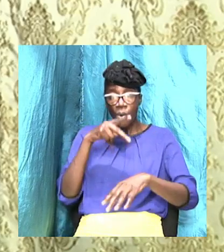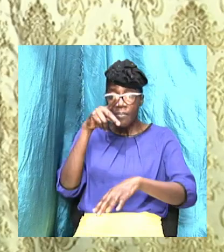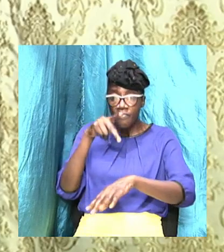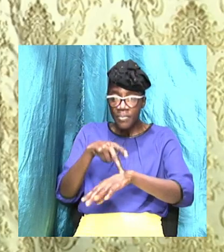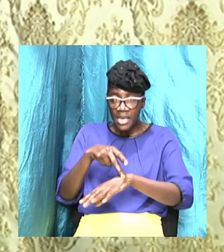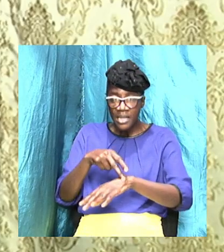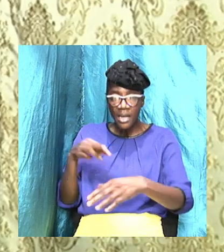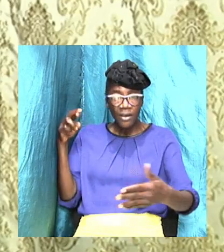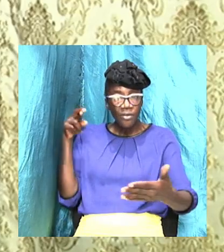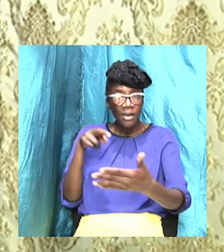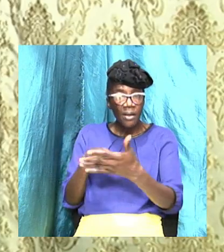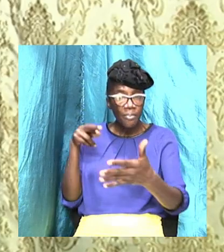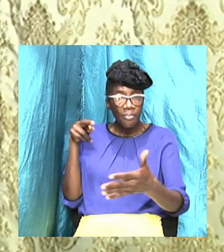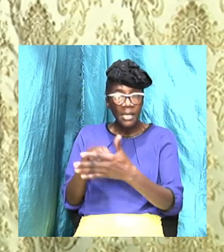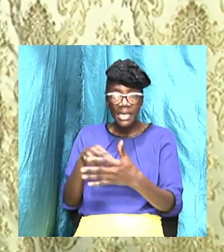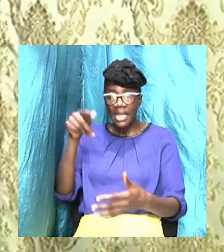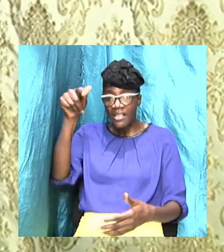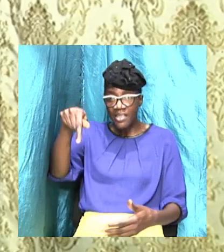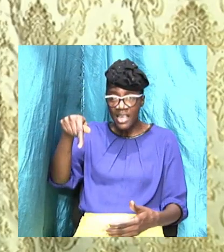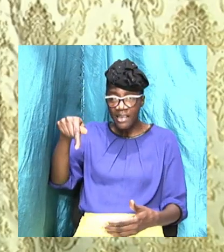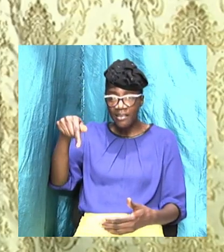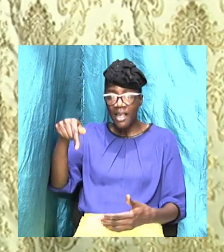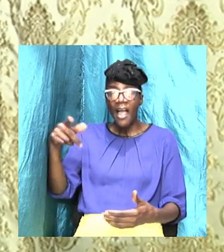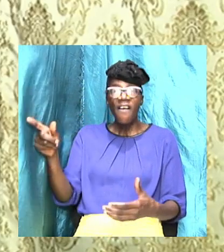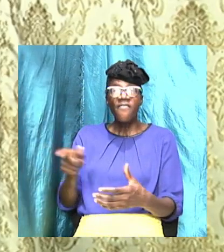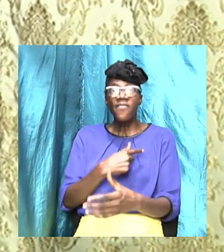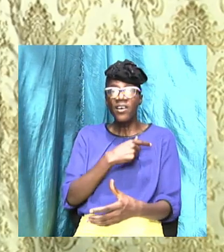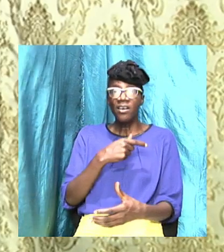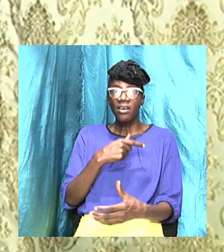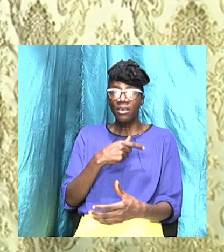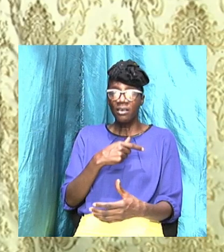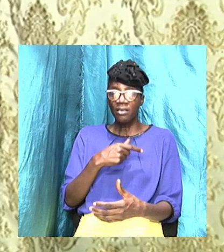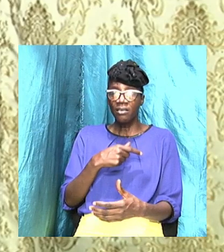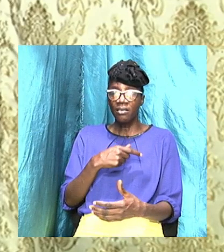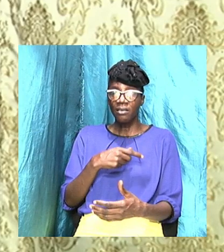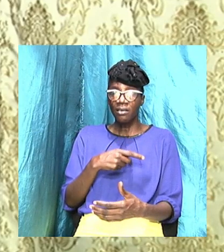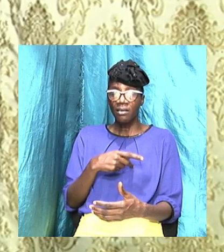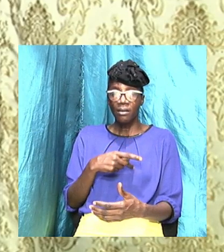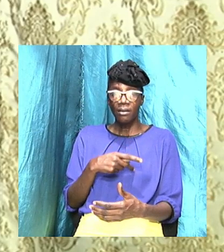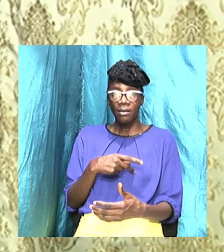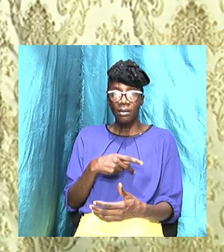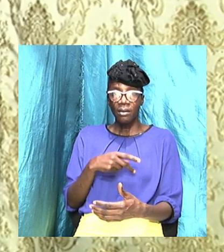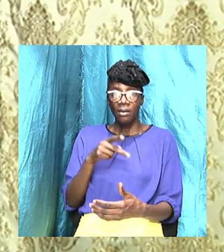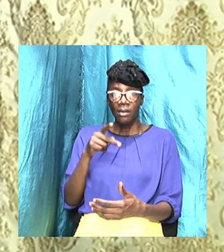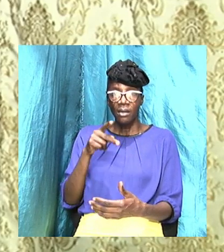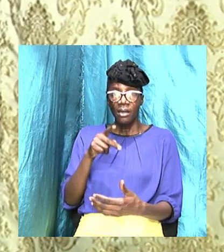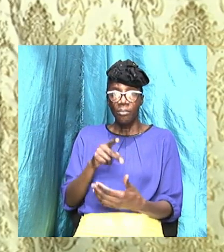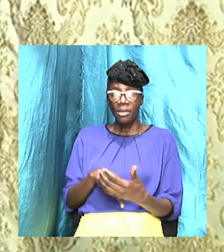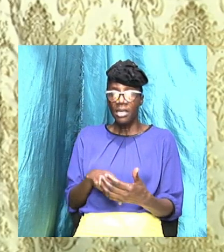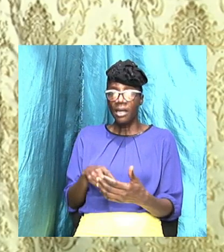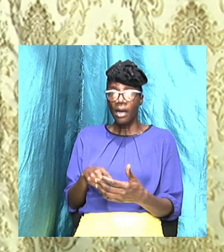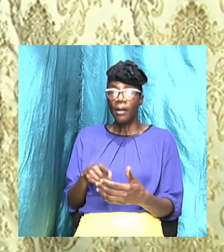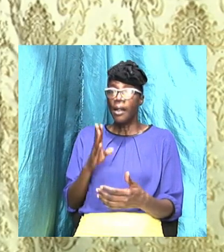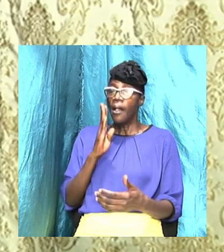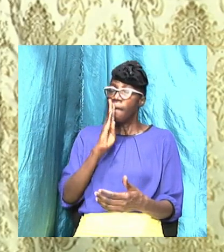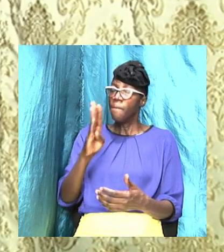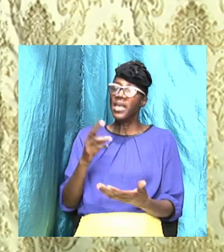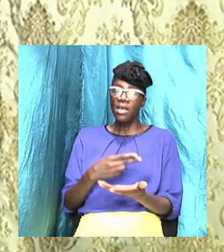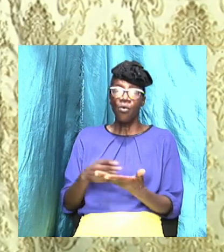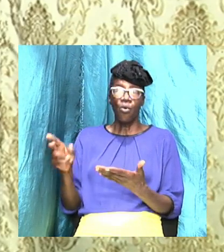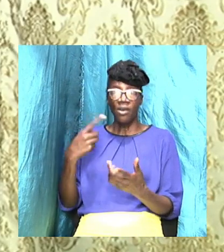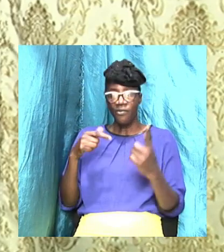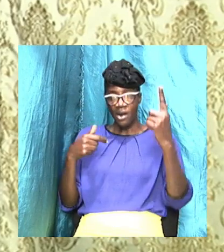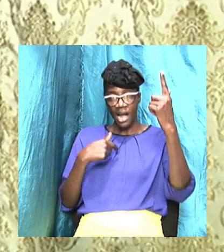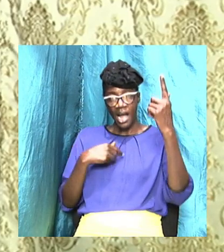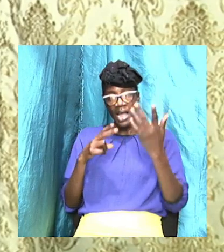repeats this in 1 Peter 1:16, which we have read, because it is written, be ye holy for I